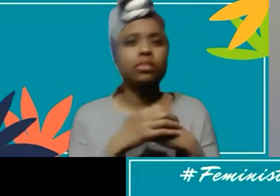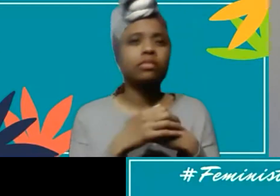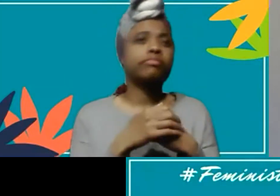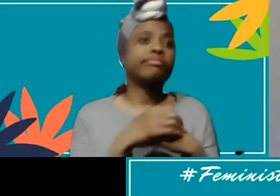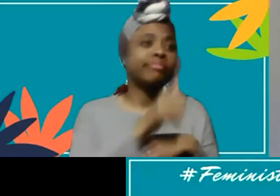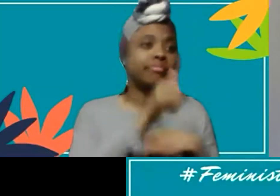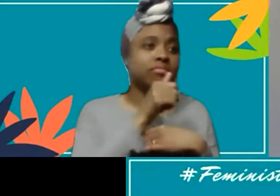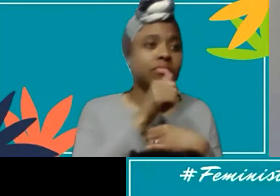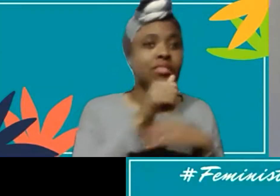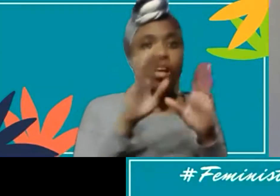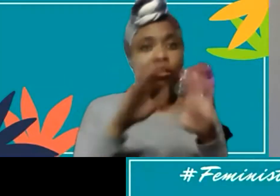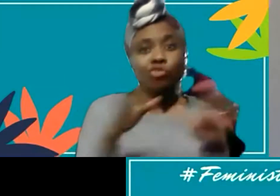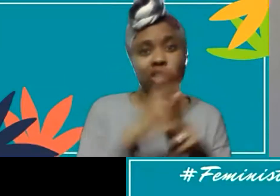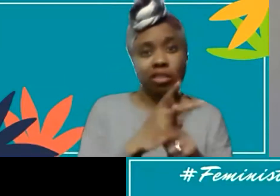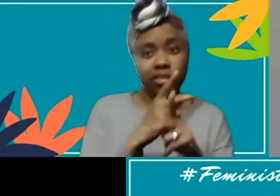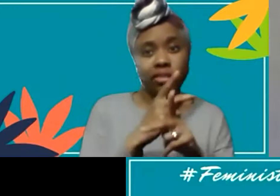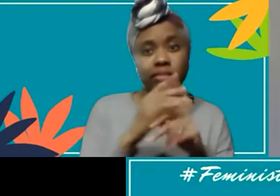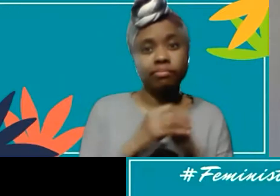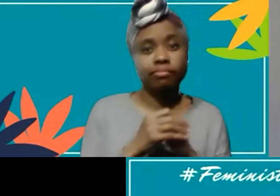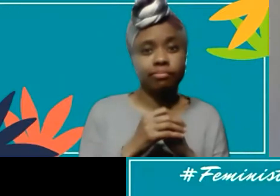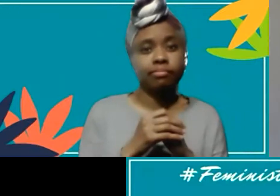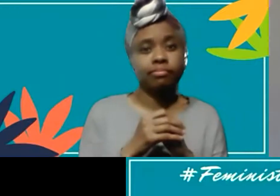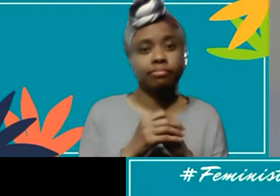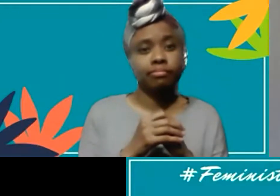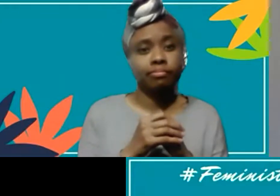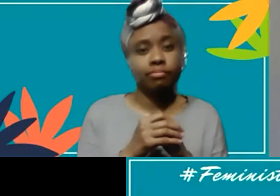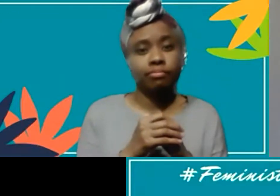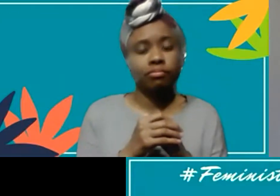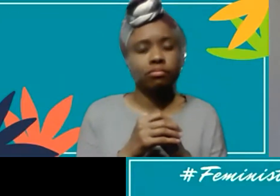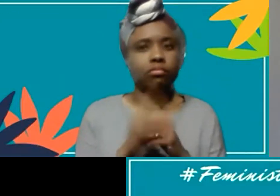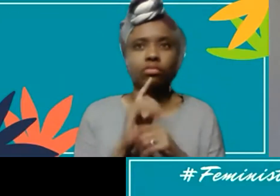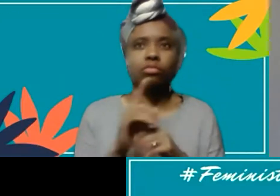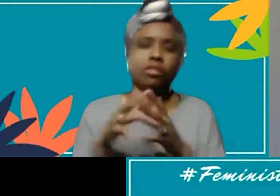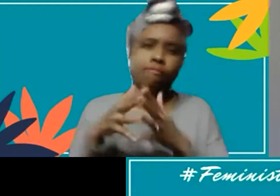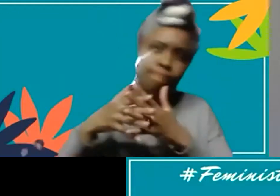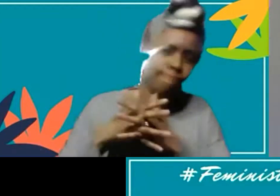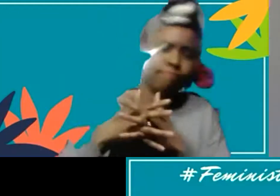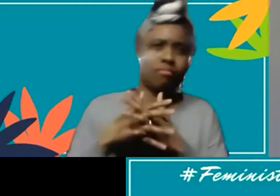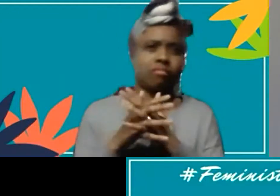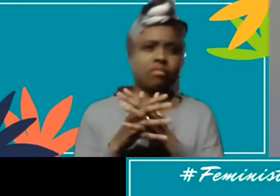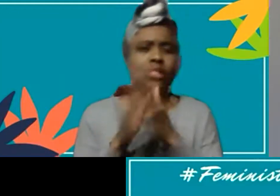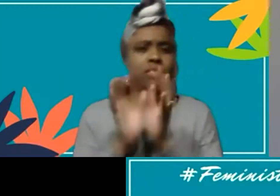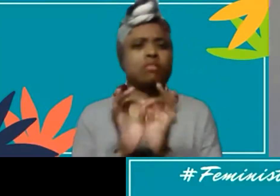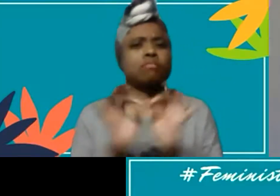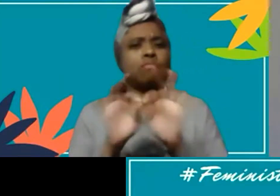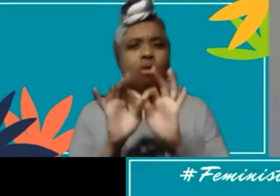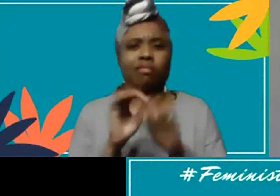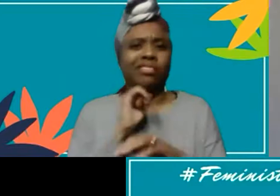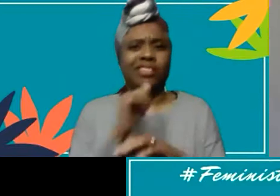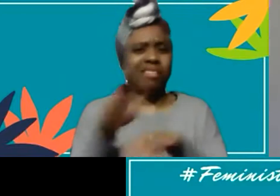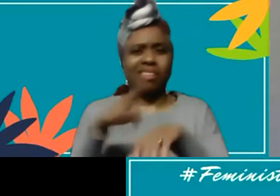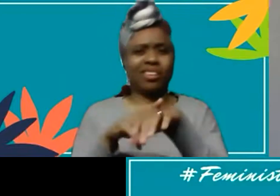and privatization of childcare. It is so deeply and fundamentally unnatural to not